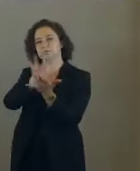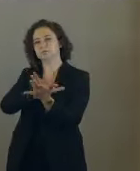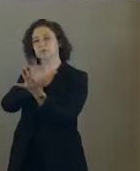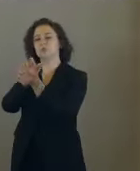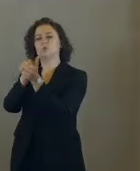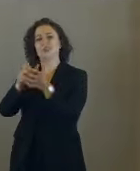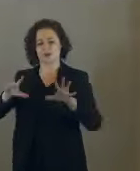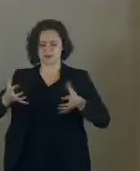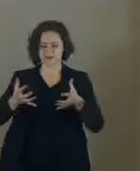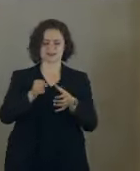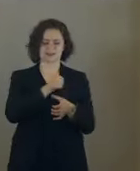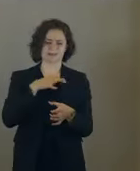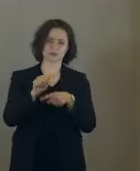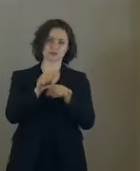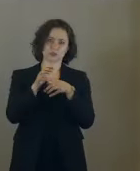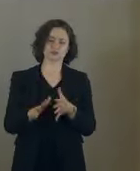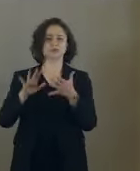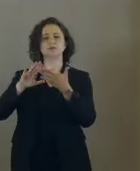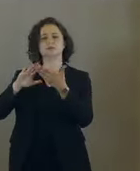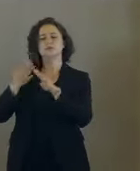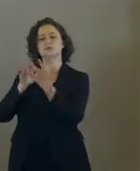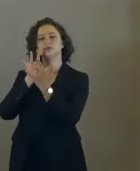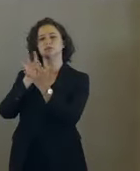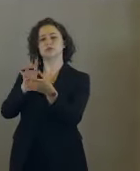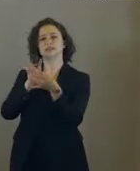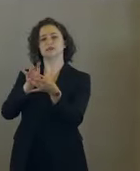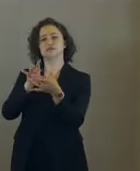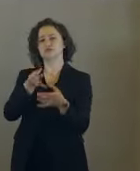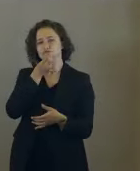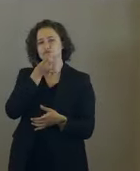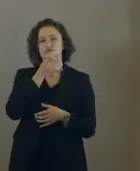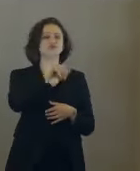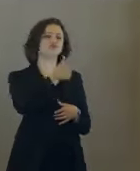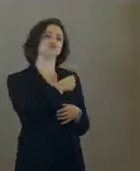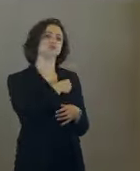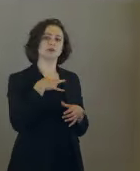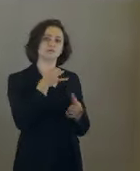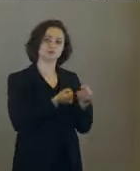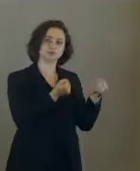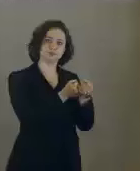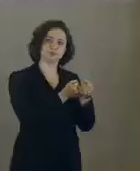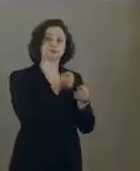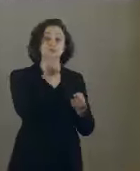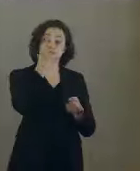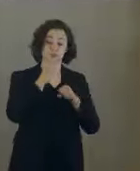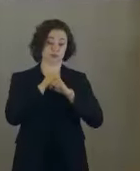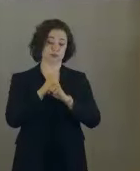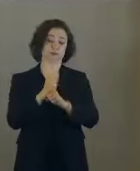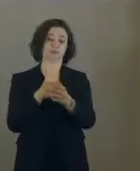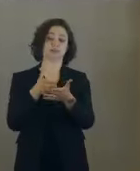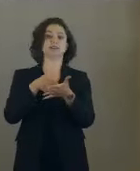a dedicated staff of trainers, community relations experts, and other supporting staff. And whereas protections